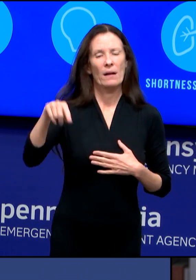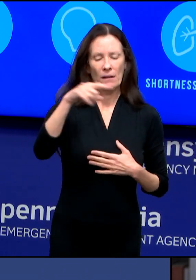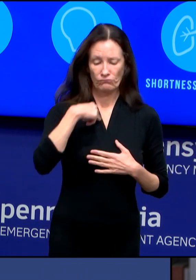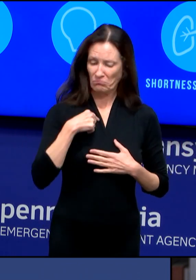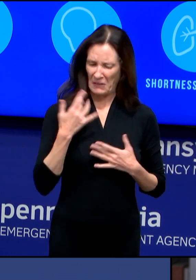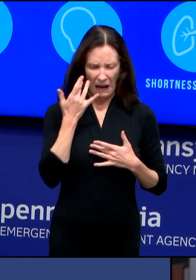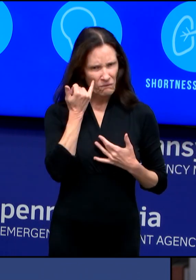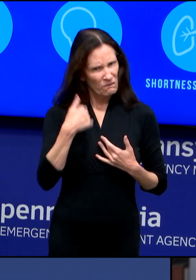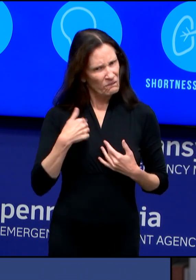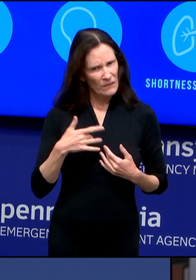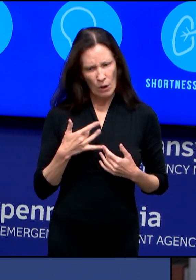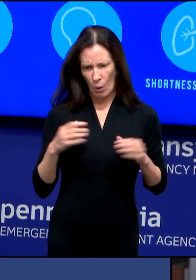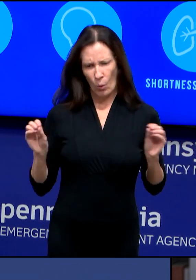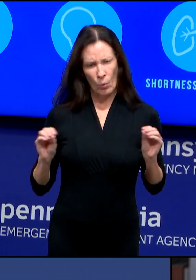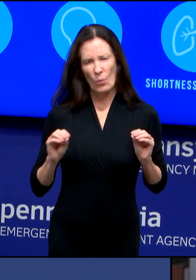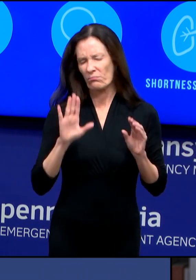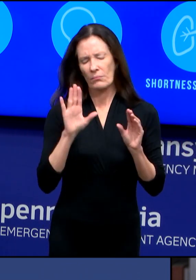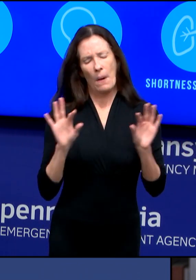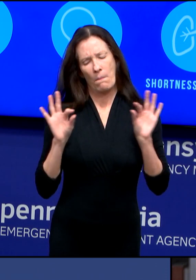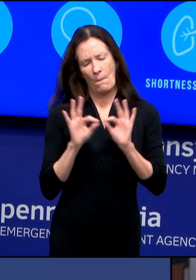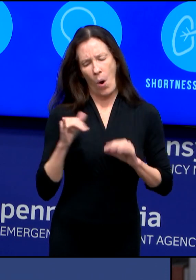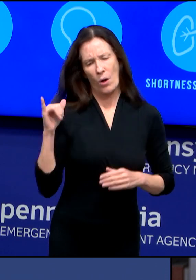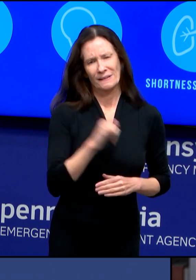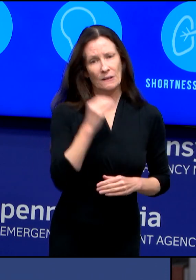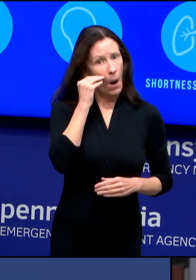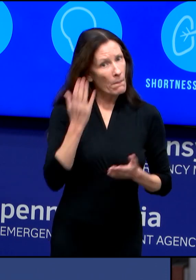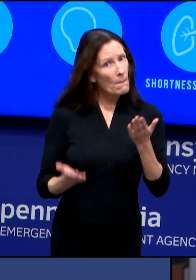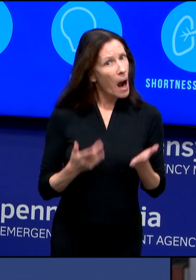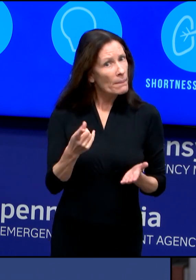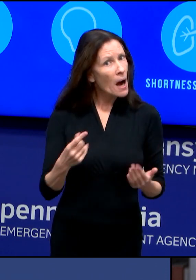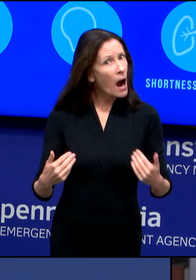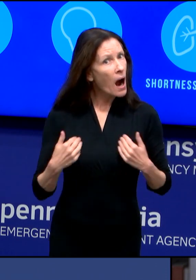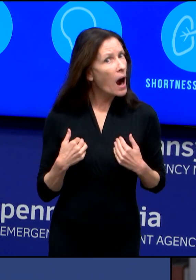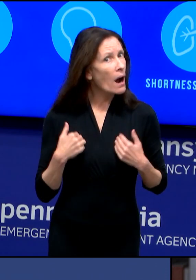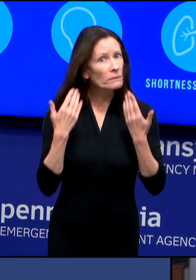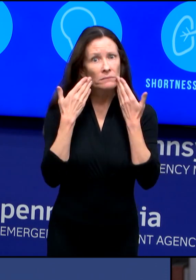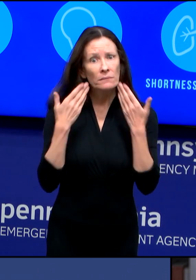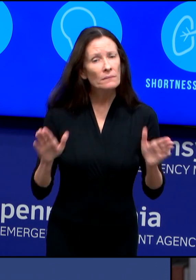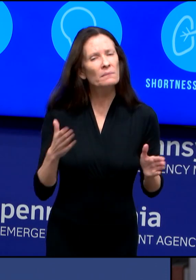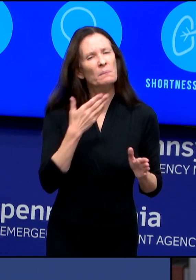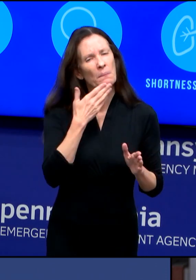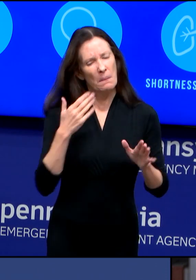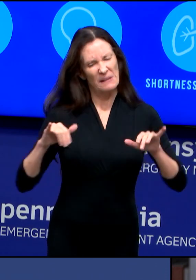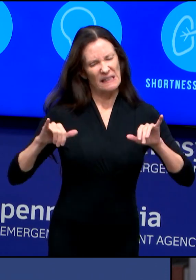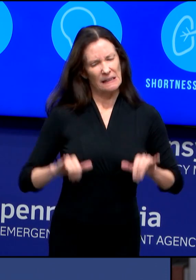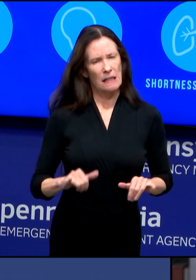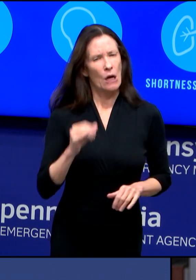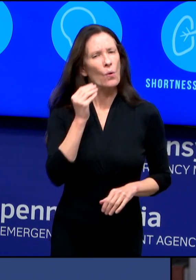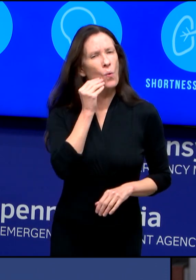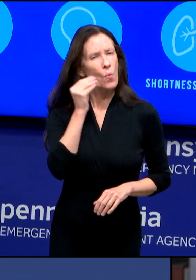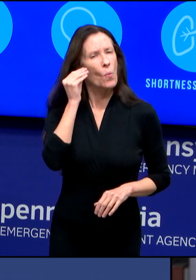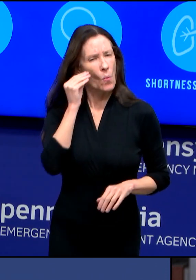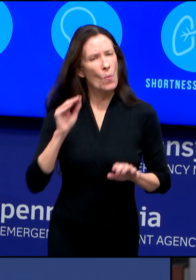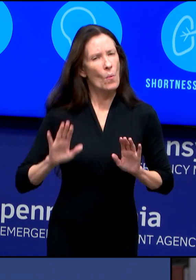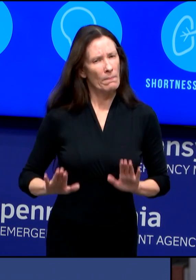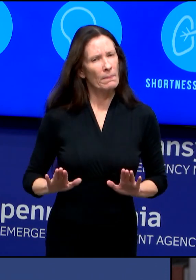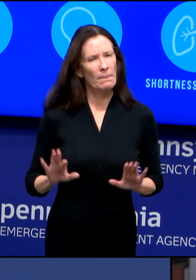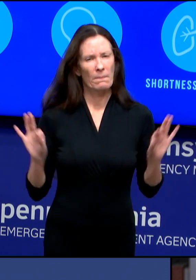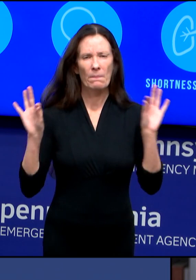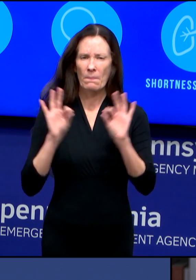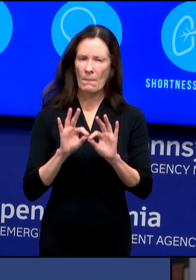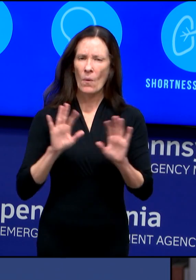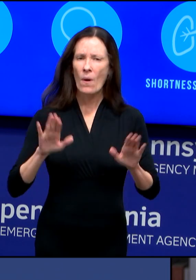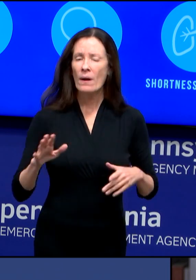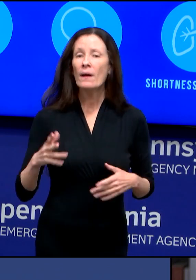stay 6 feet away from each other. We must avoid having other people in our homes. We must avoid touching surfaces that others have